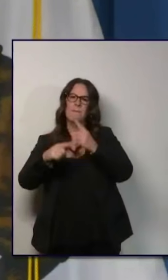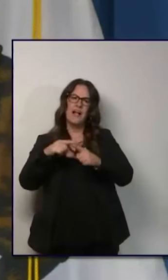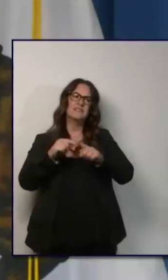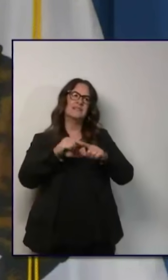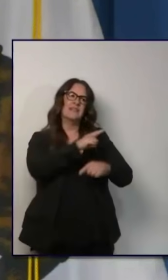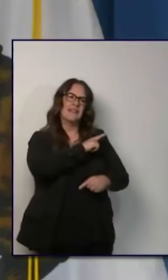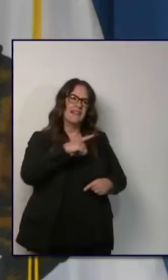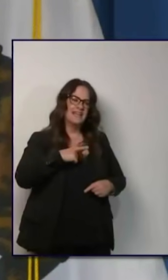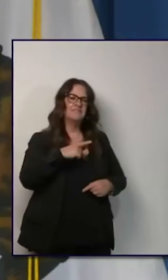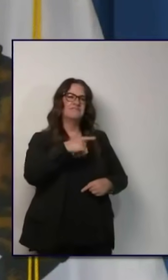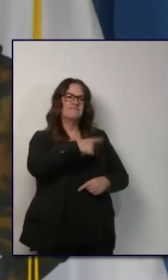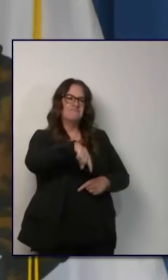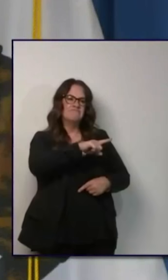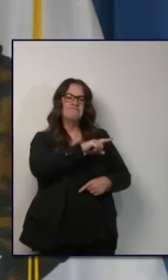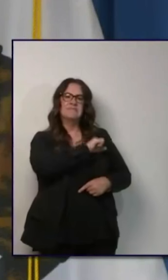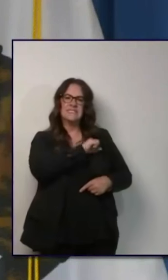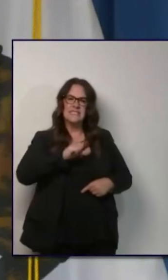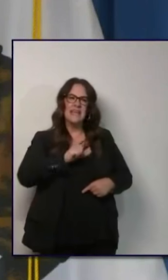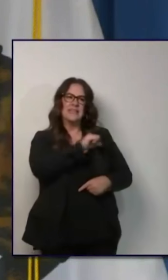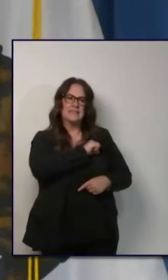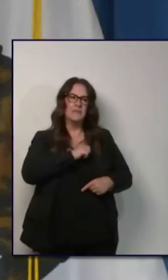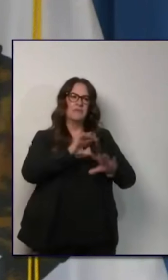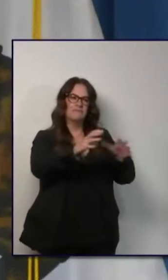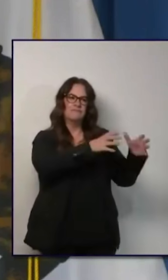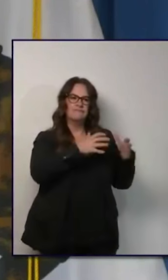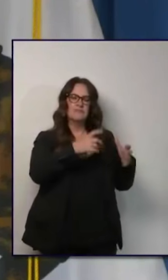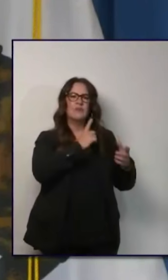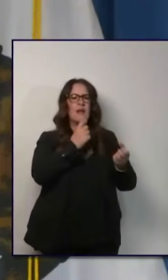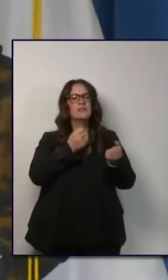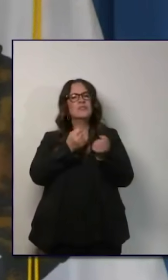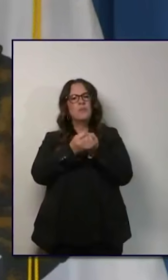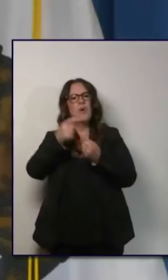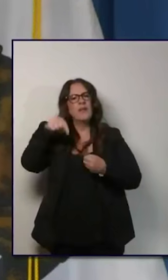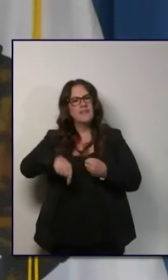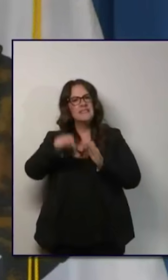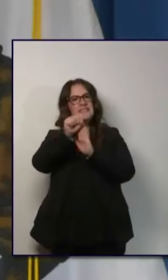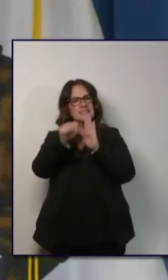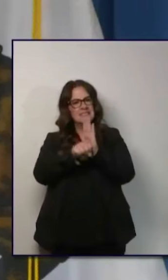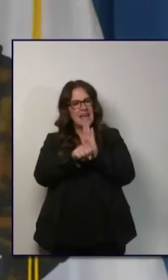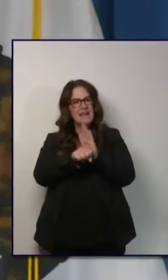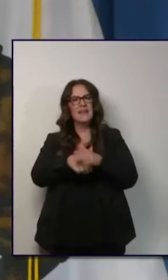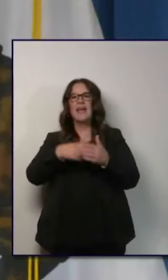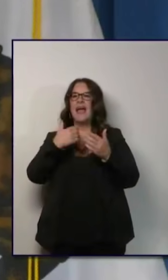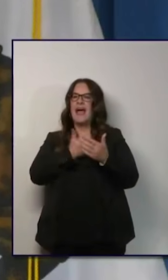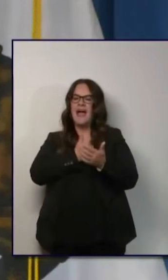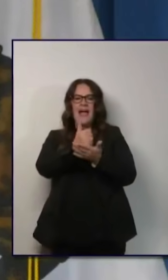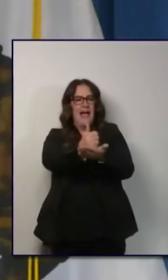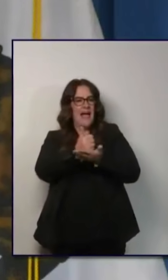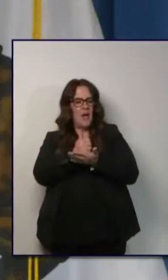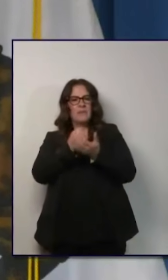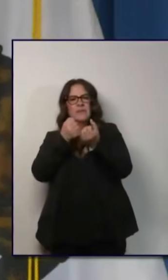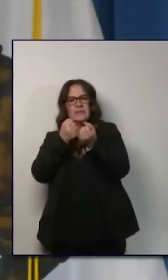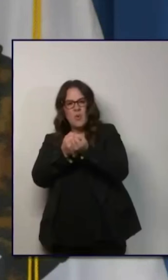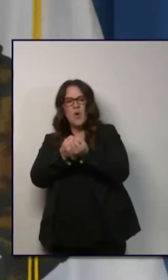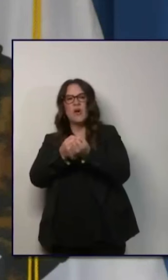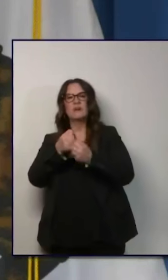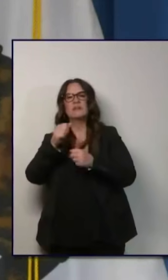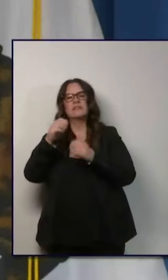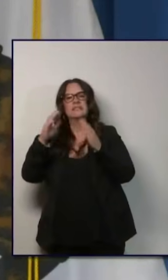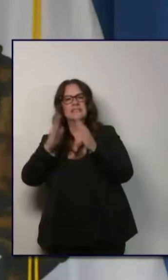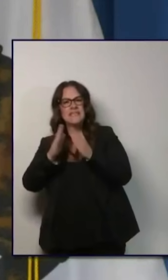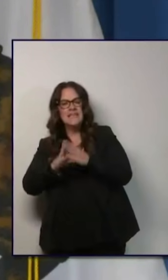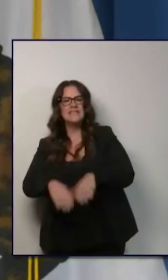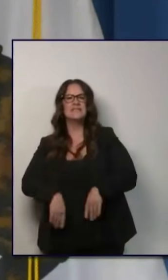Senate, to help support the states, help support the cities, help support counties, help